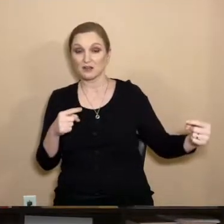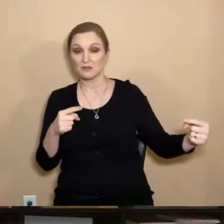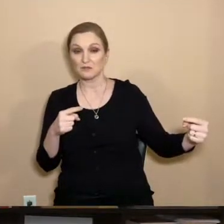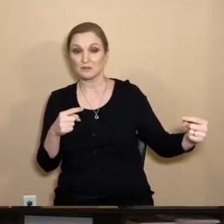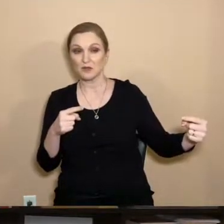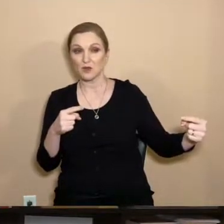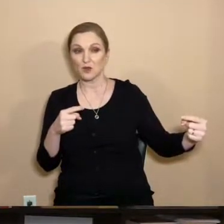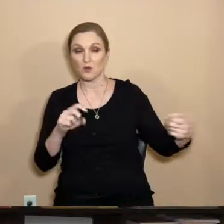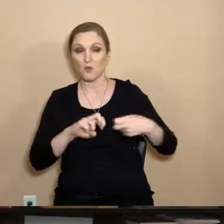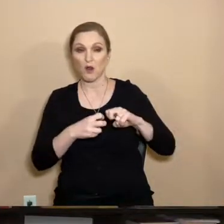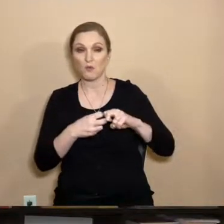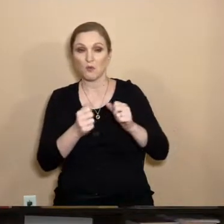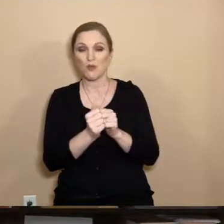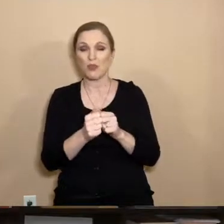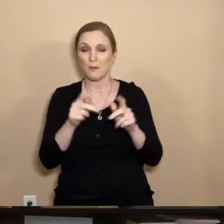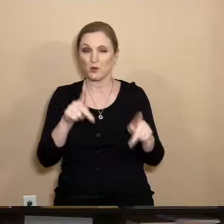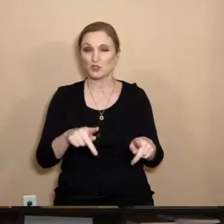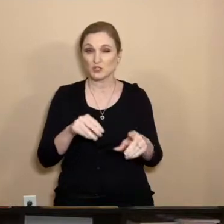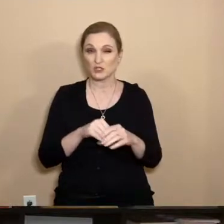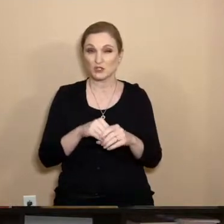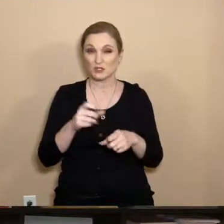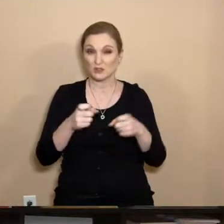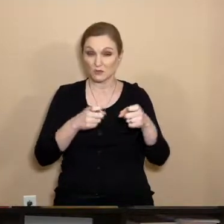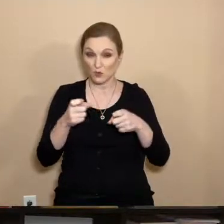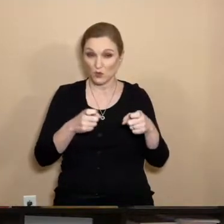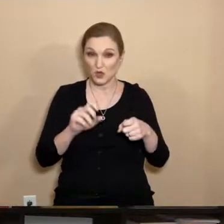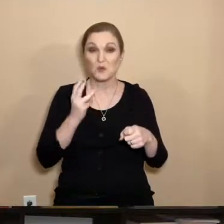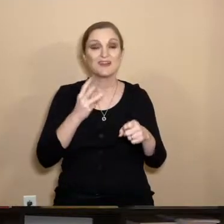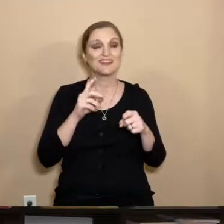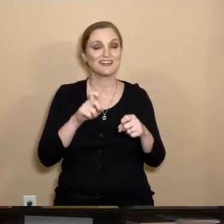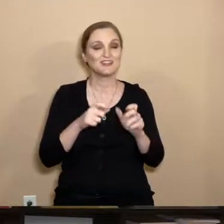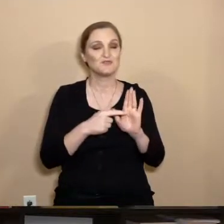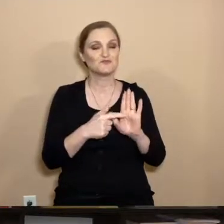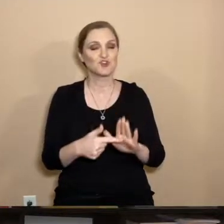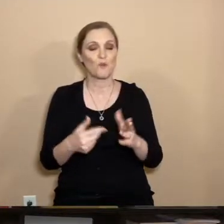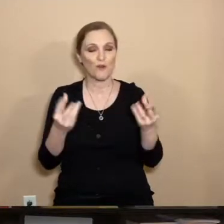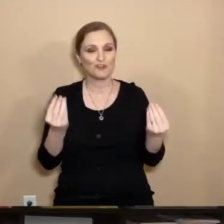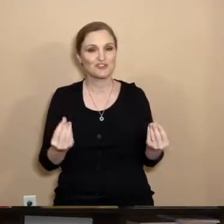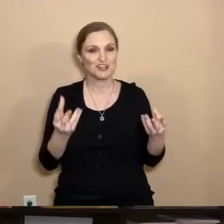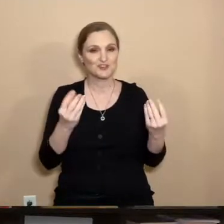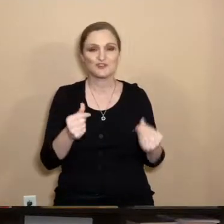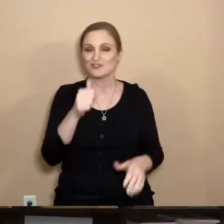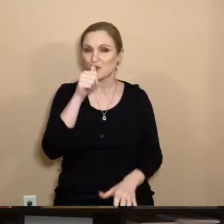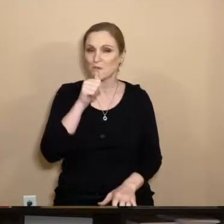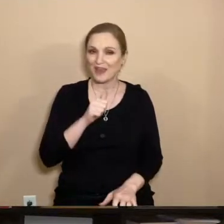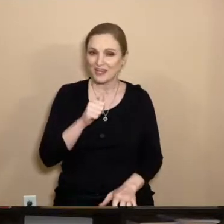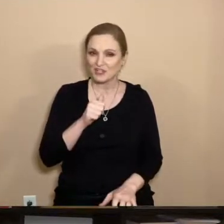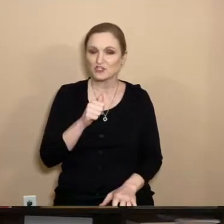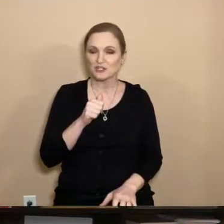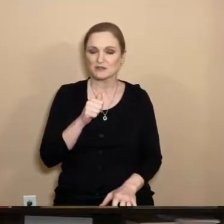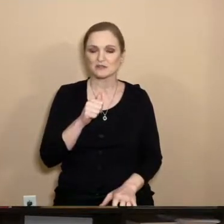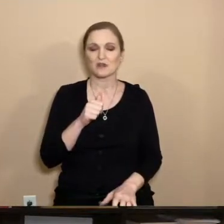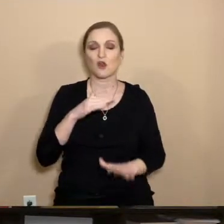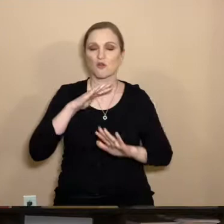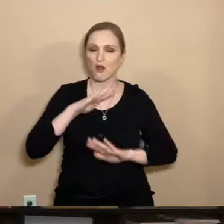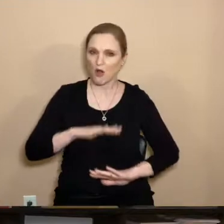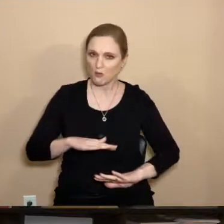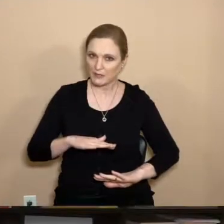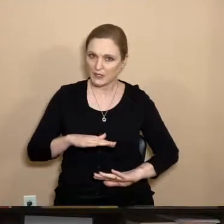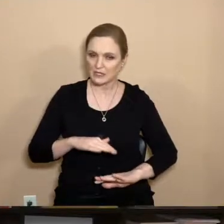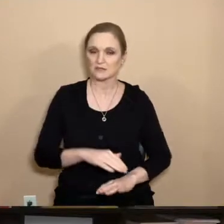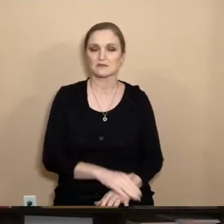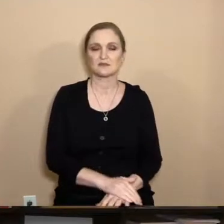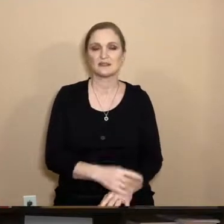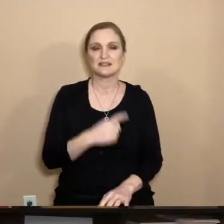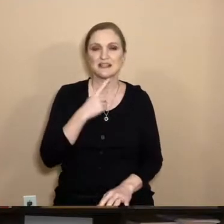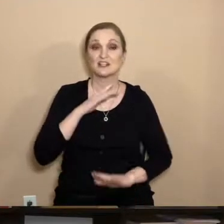a position of authority, we need to let our gentleness be seen. We need to let our patience be seen, our forbearance, our calmness. And